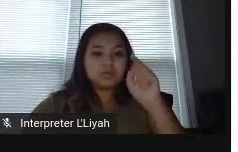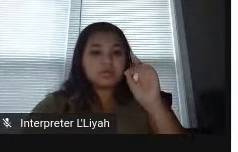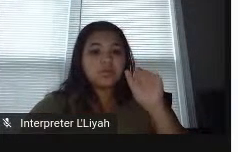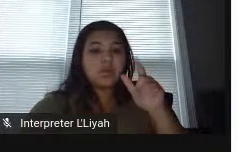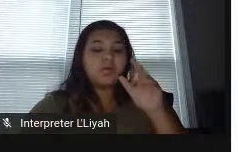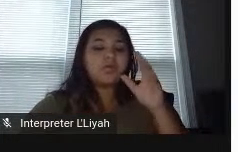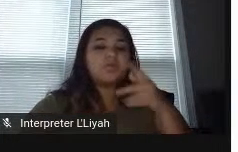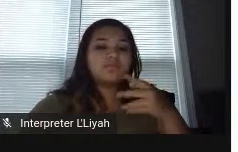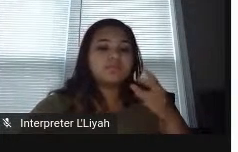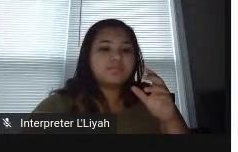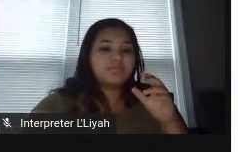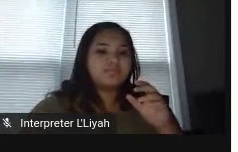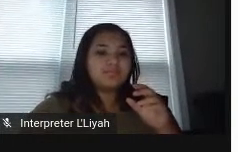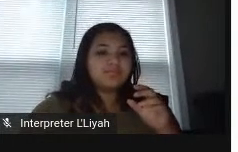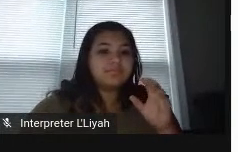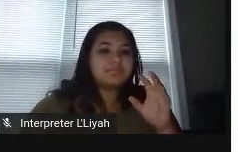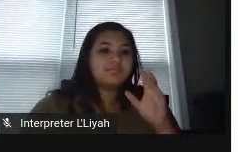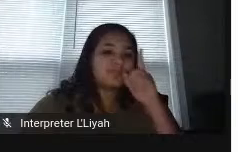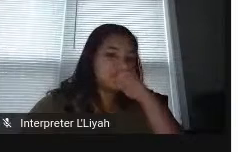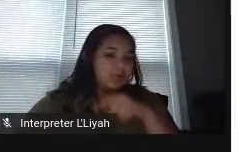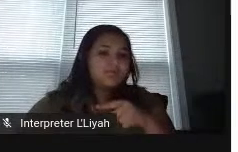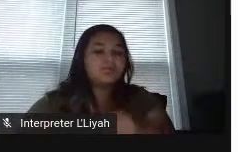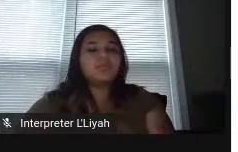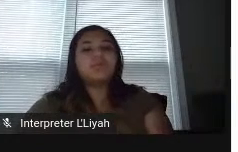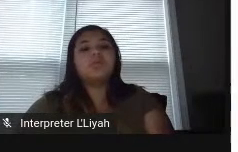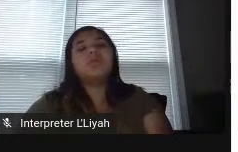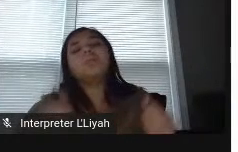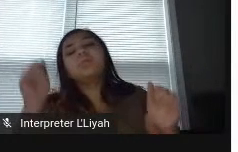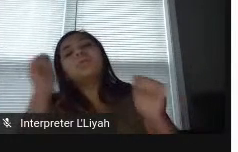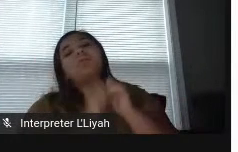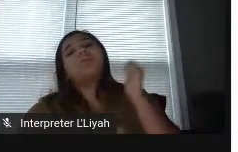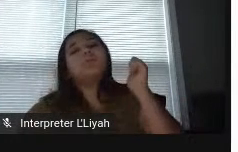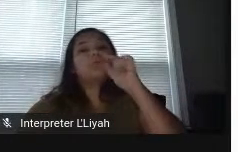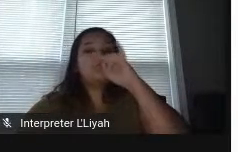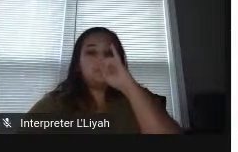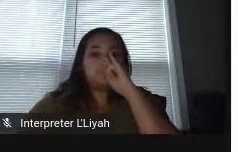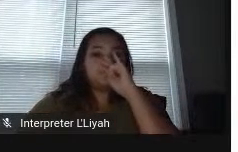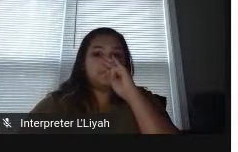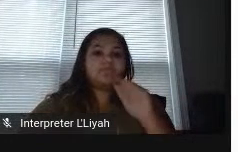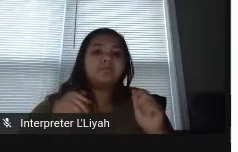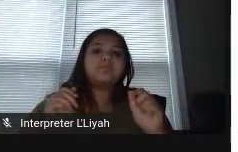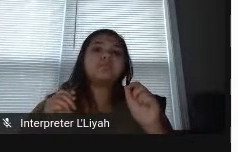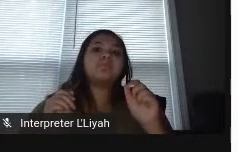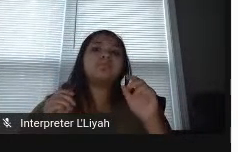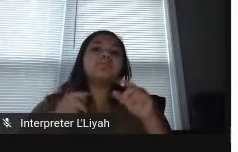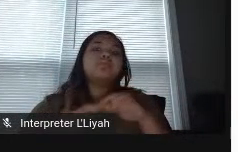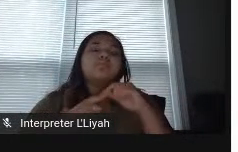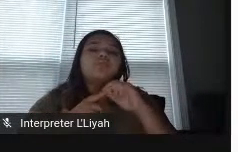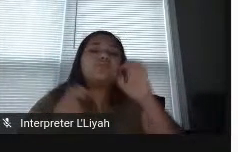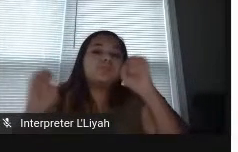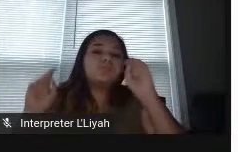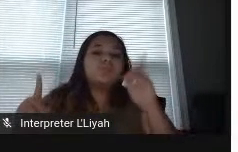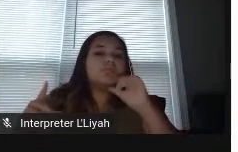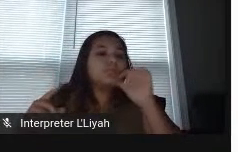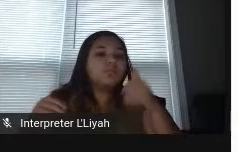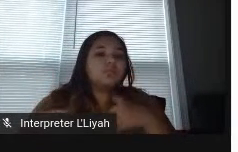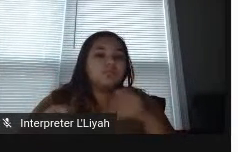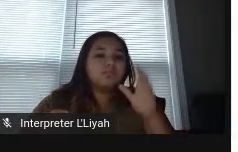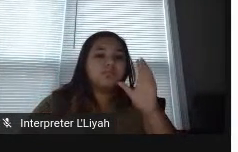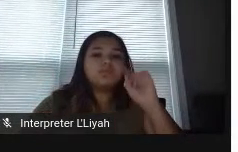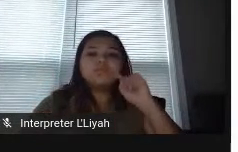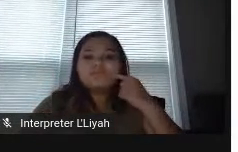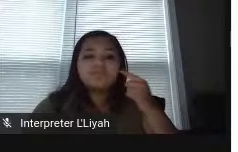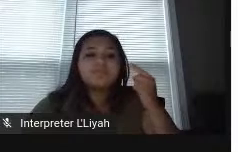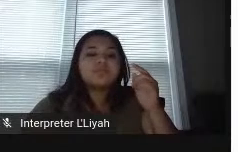disability. This is false. Most kids in special education do not have severe